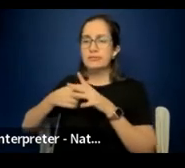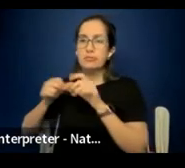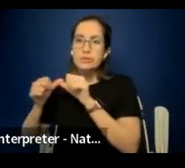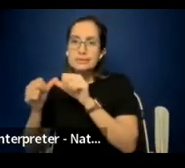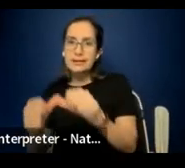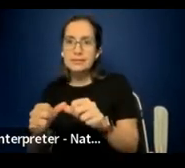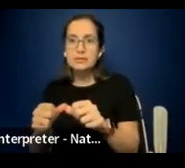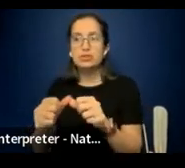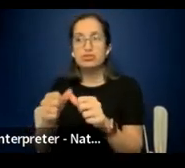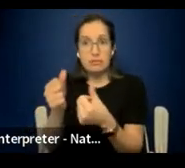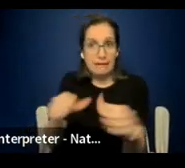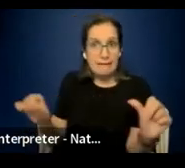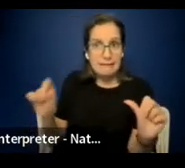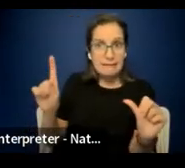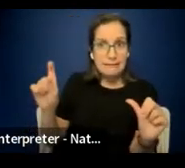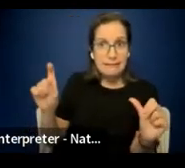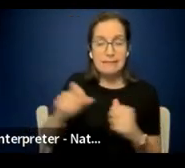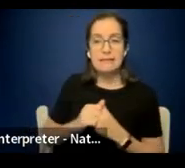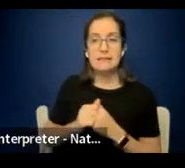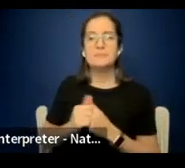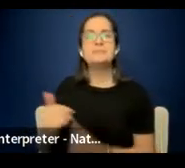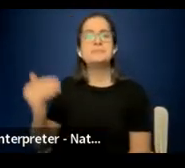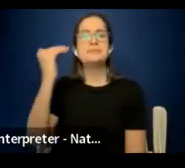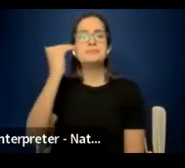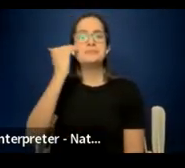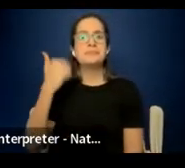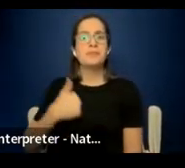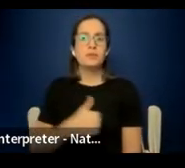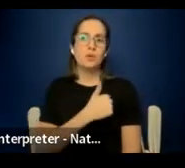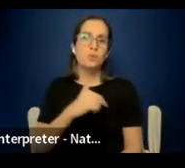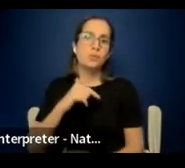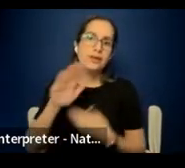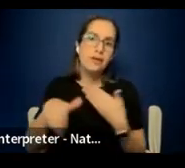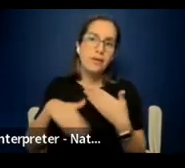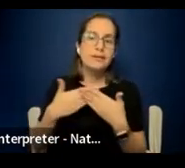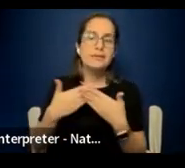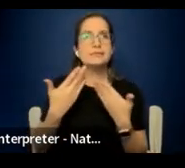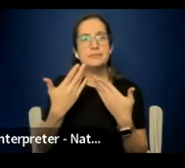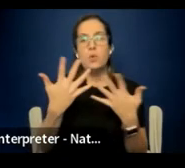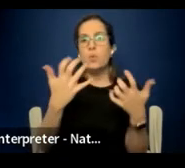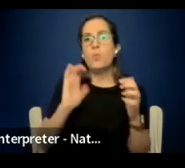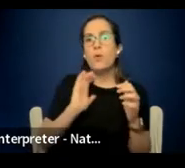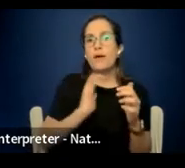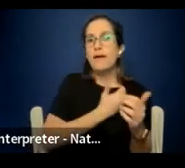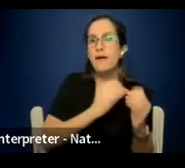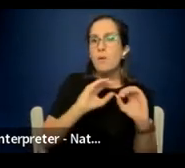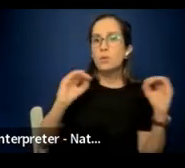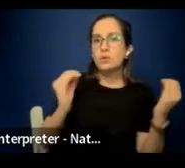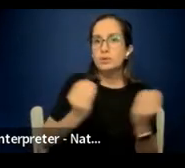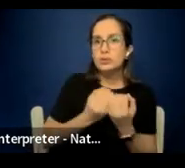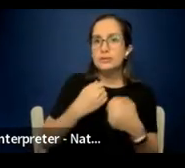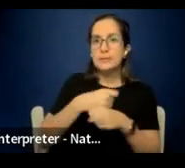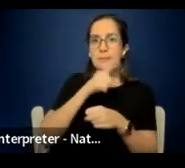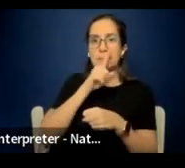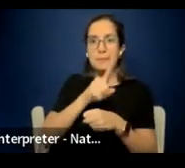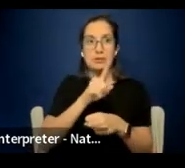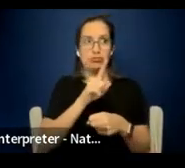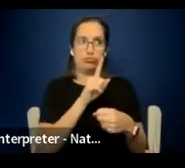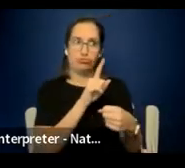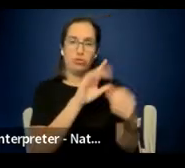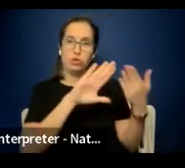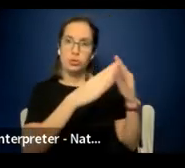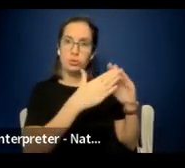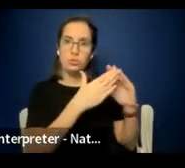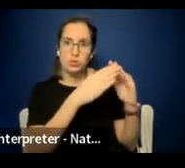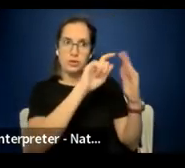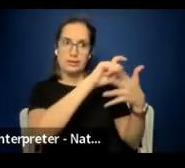anywhere in there? I know that we all kind of want our organizations to be as responsive to the needs of our community as possible,